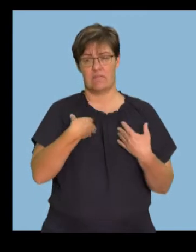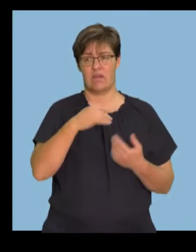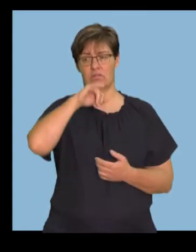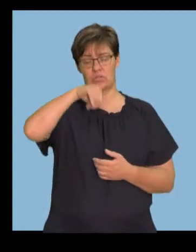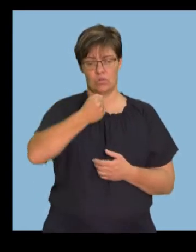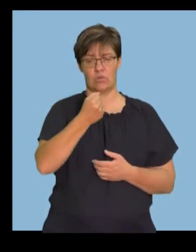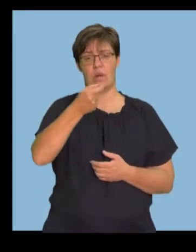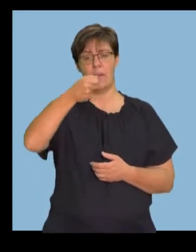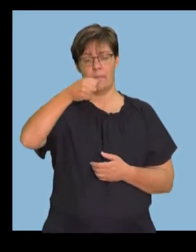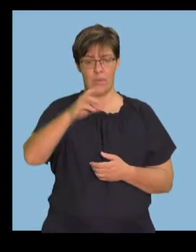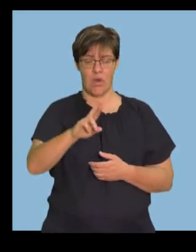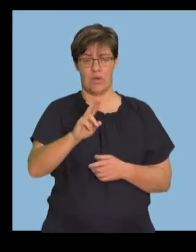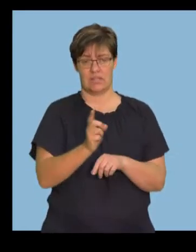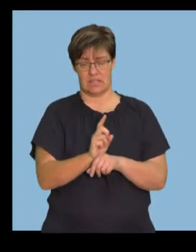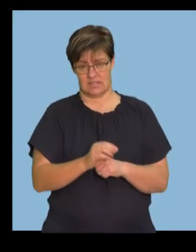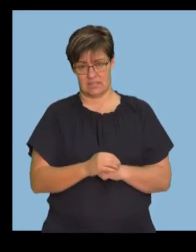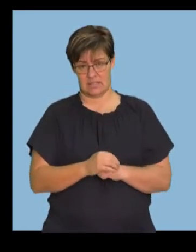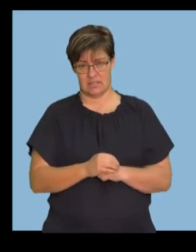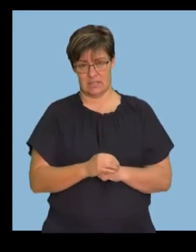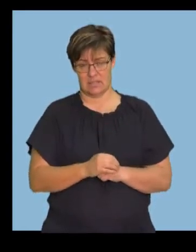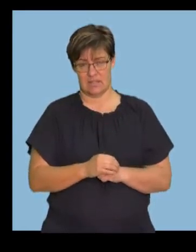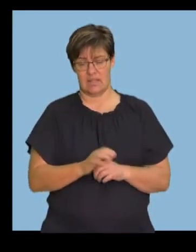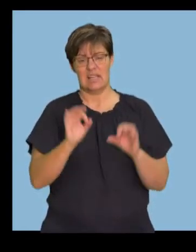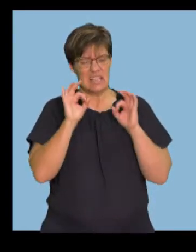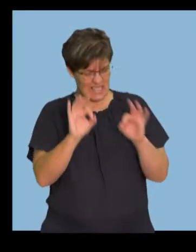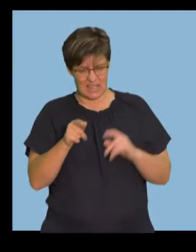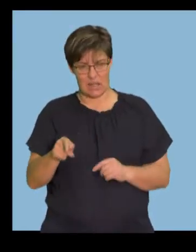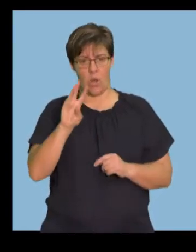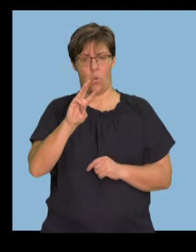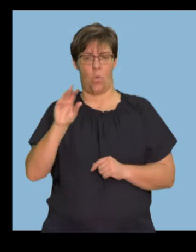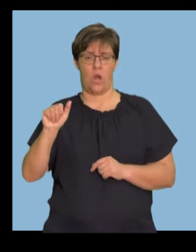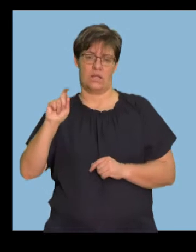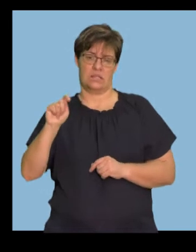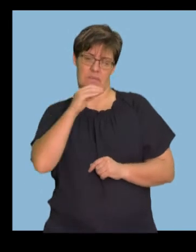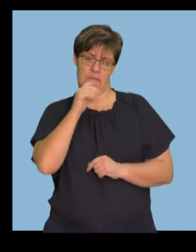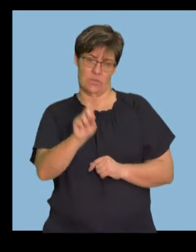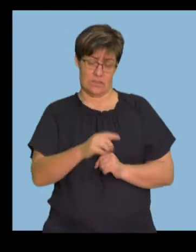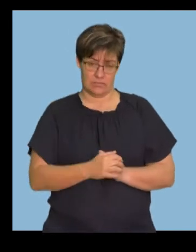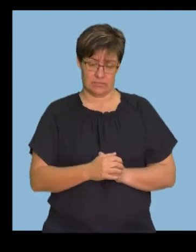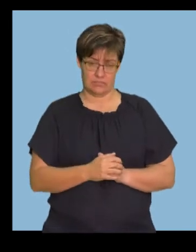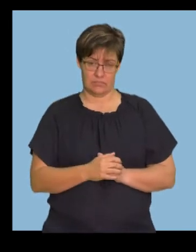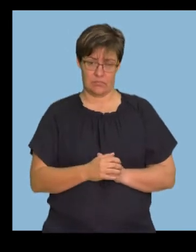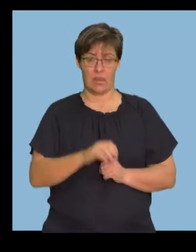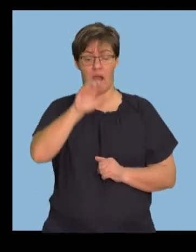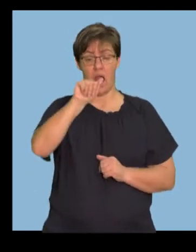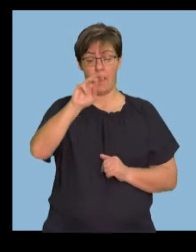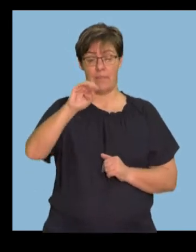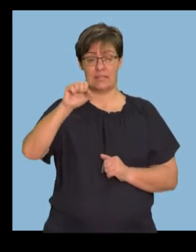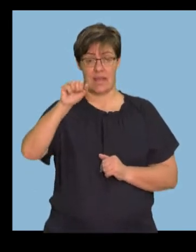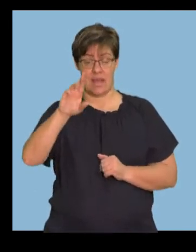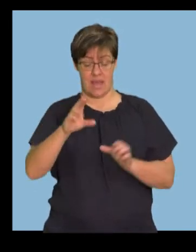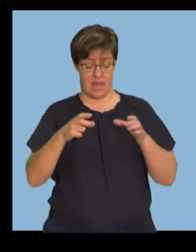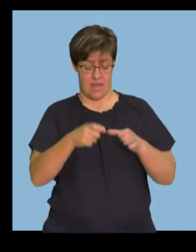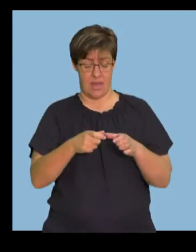us a joule per second, which is exactly what a watt is, okay? All right, so an ammeter